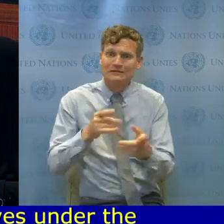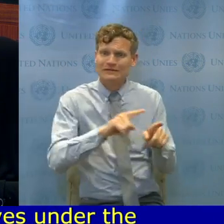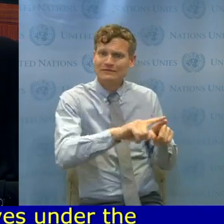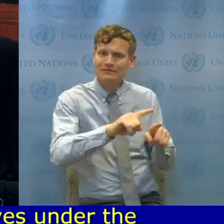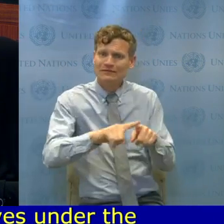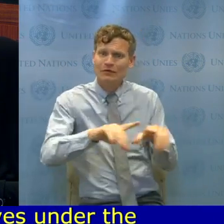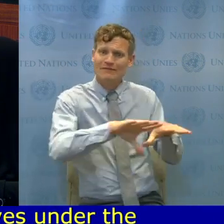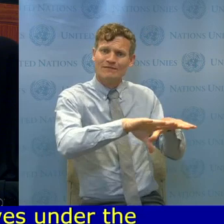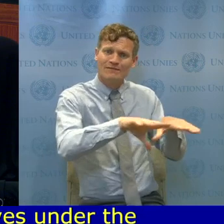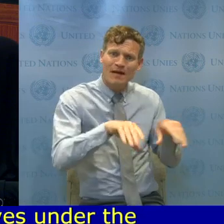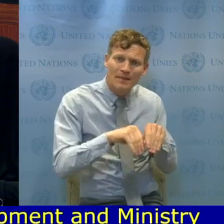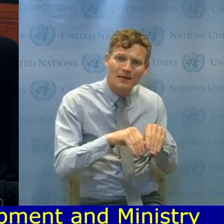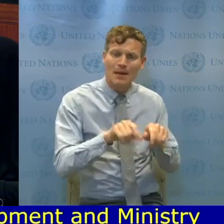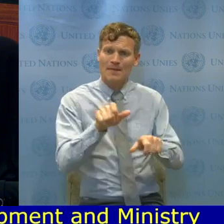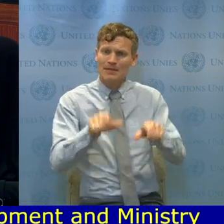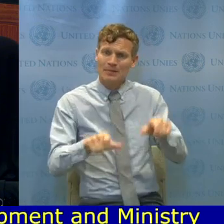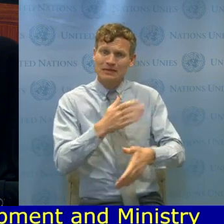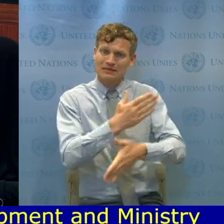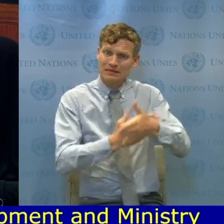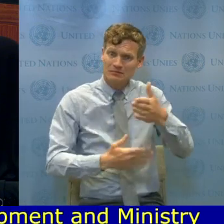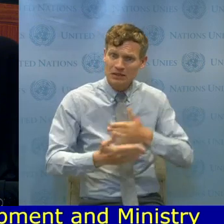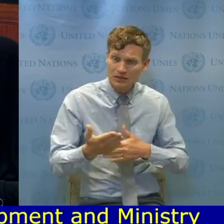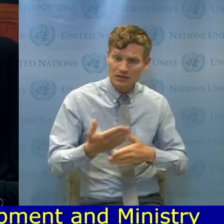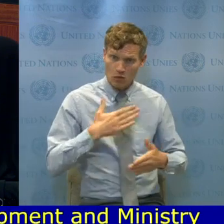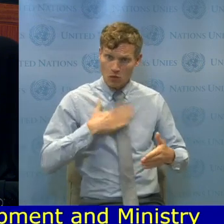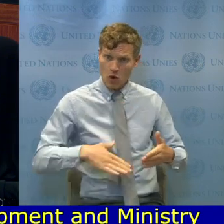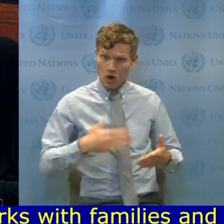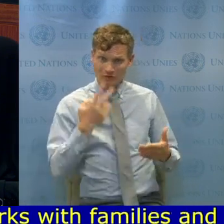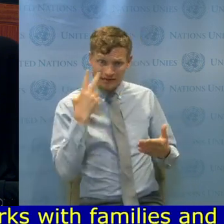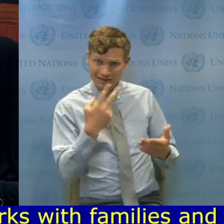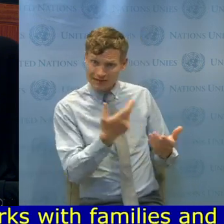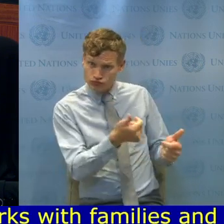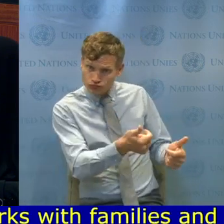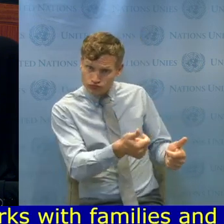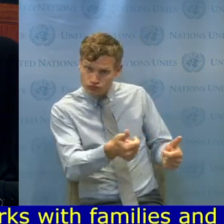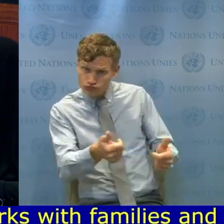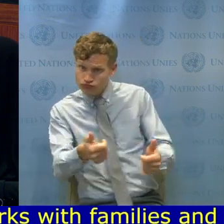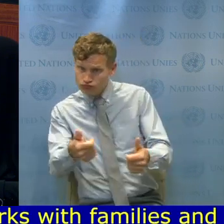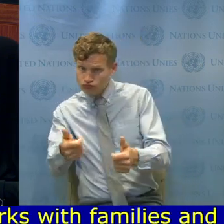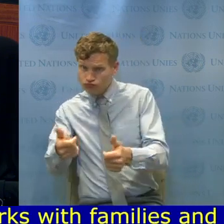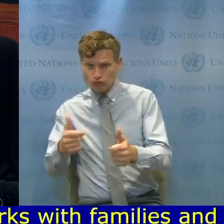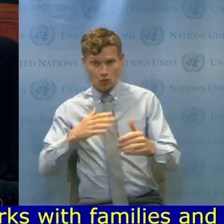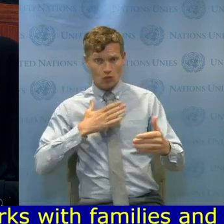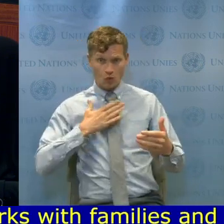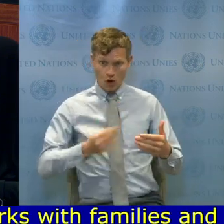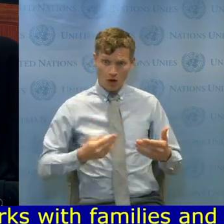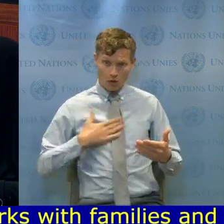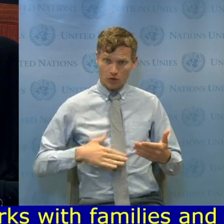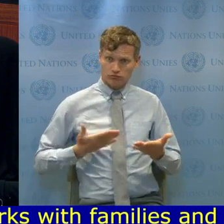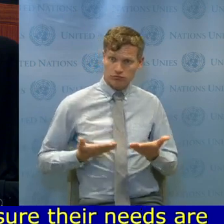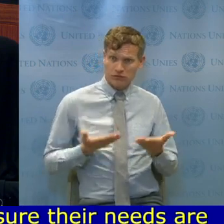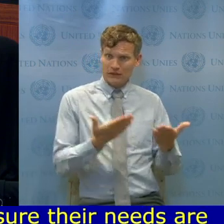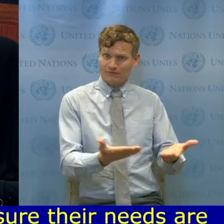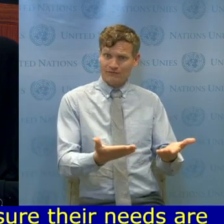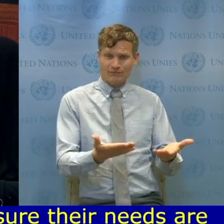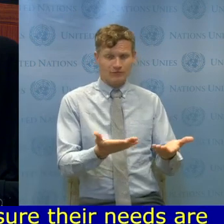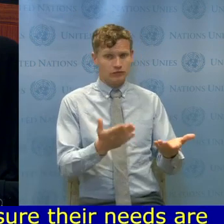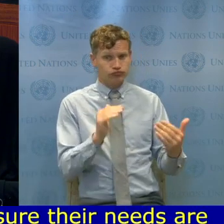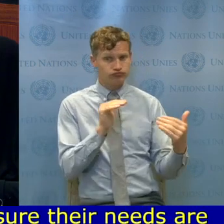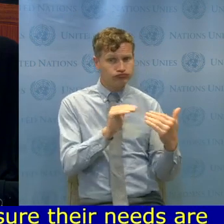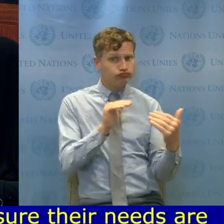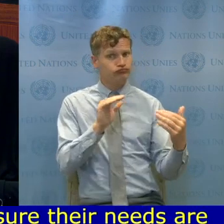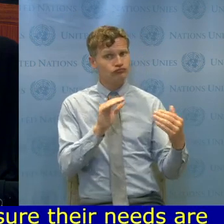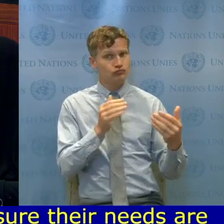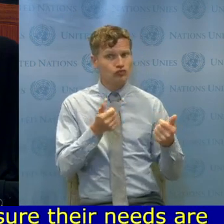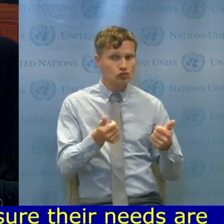met, while also guaranteeing full access to information. By providing access to quality, effective, and affordable health care